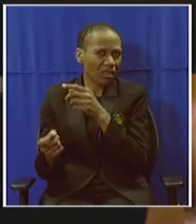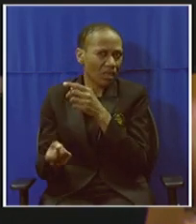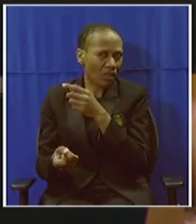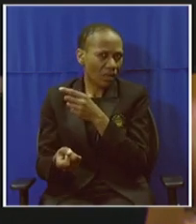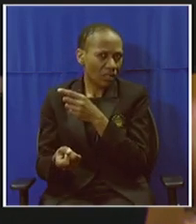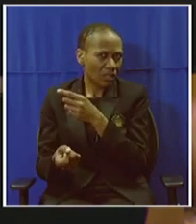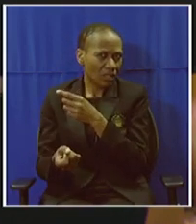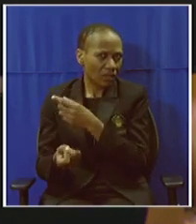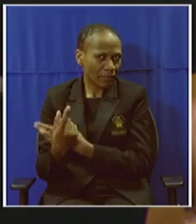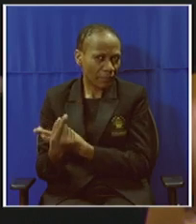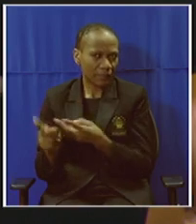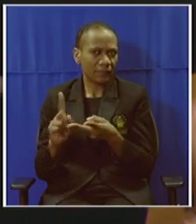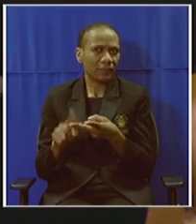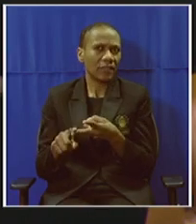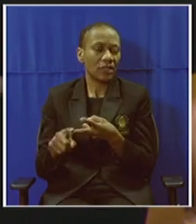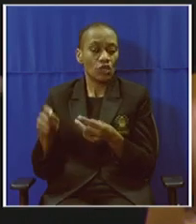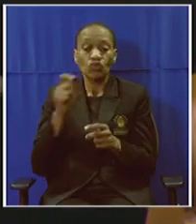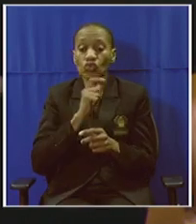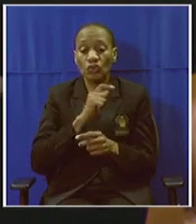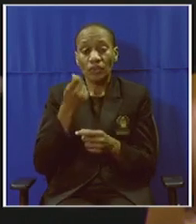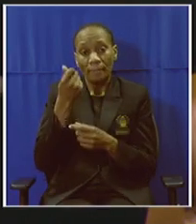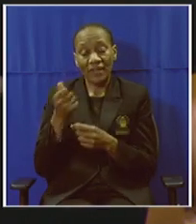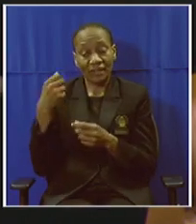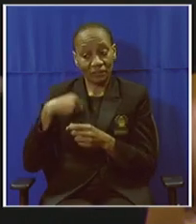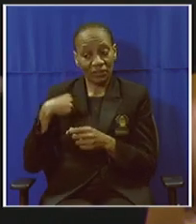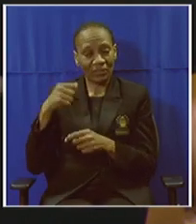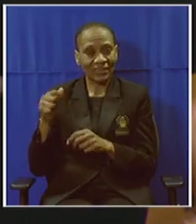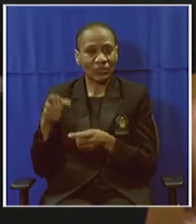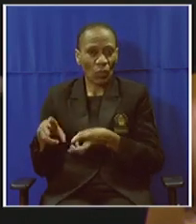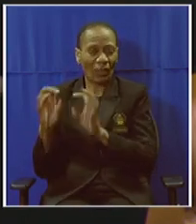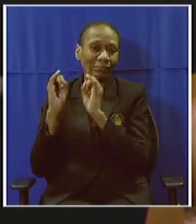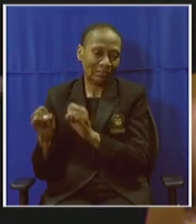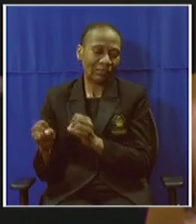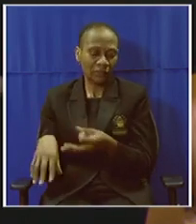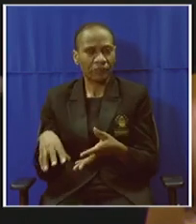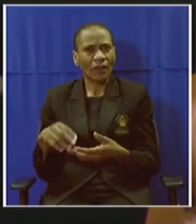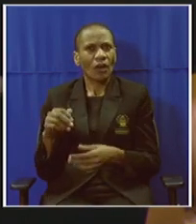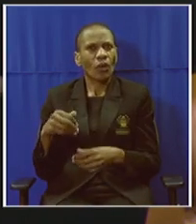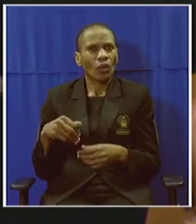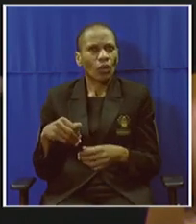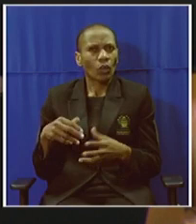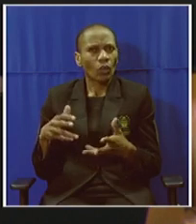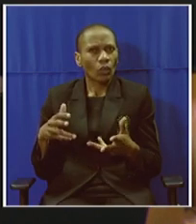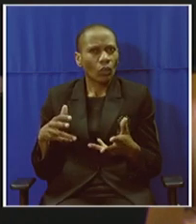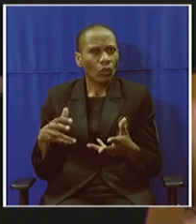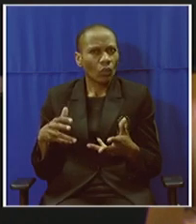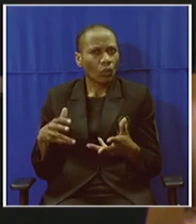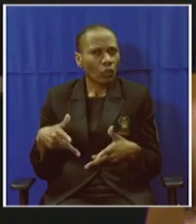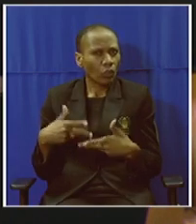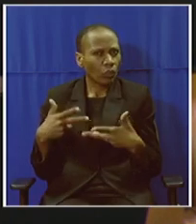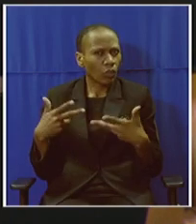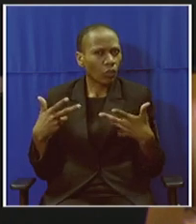municipality fund. Yet we still yet they were